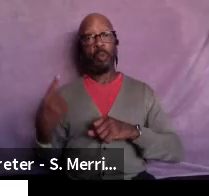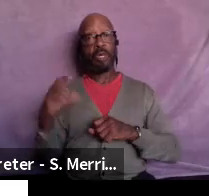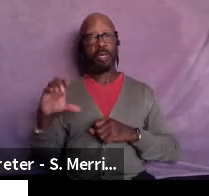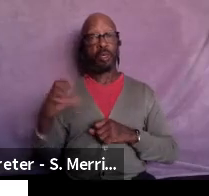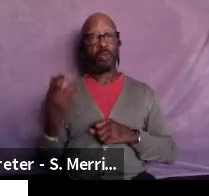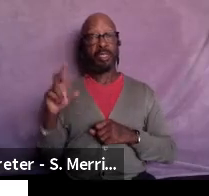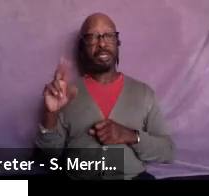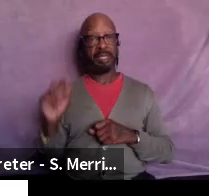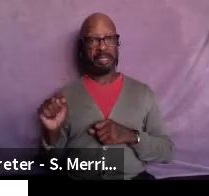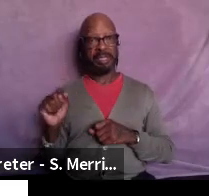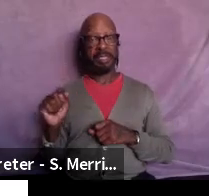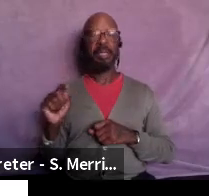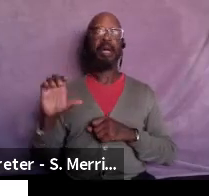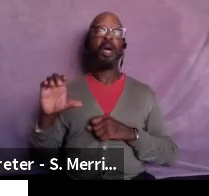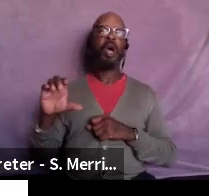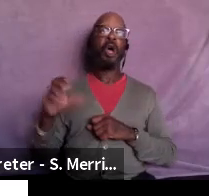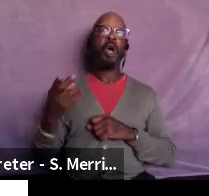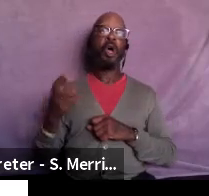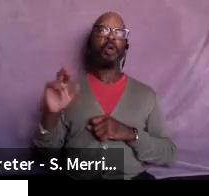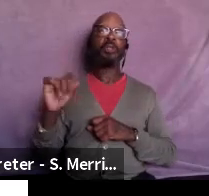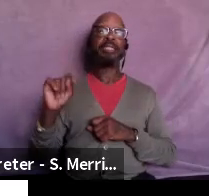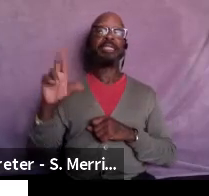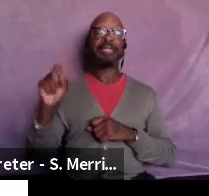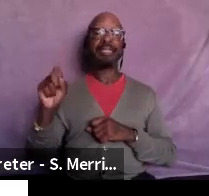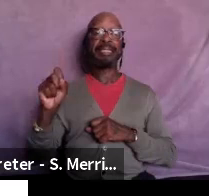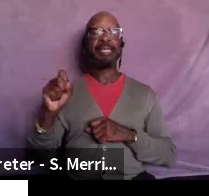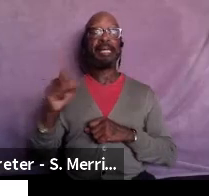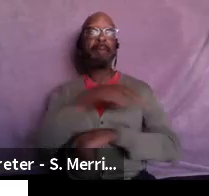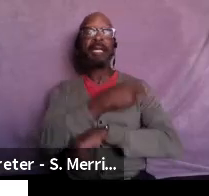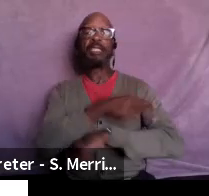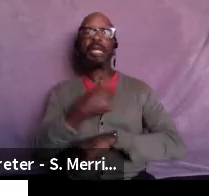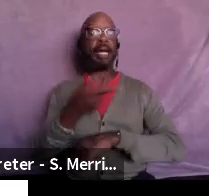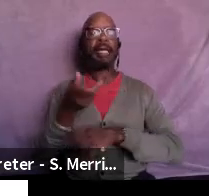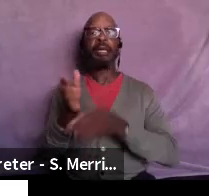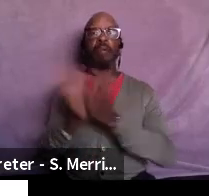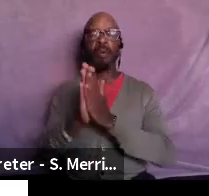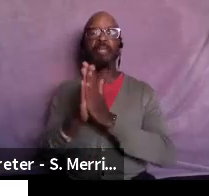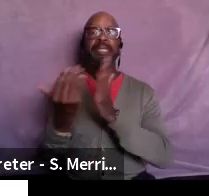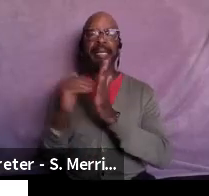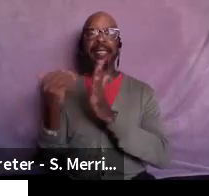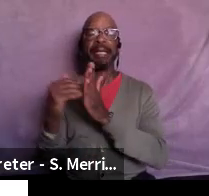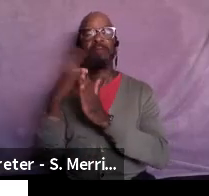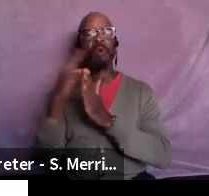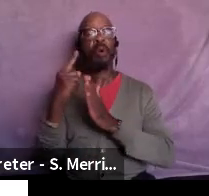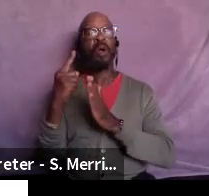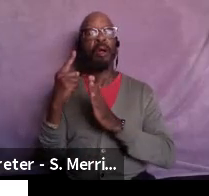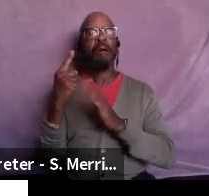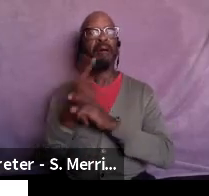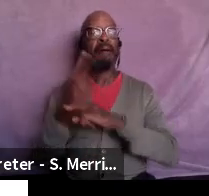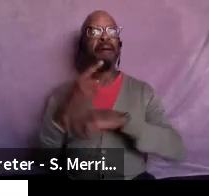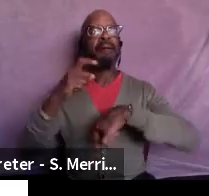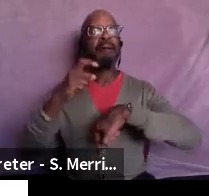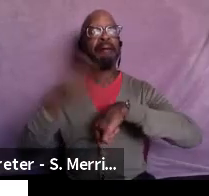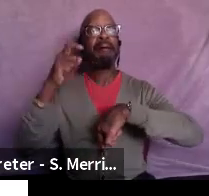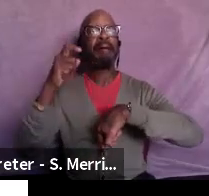patient that the patient had made numerous requests for adequate, timely interpreter